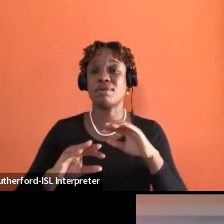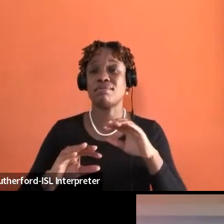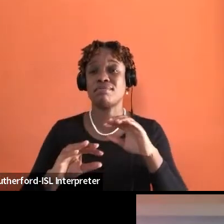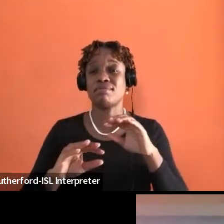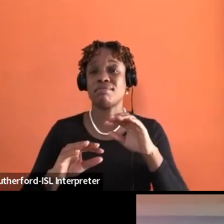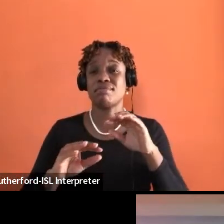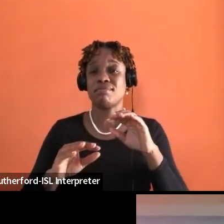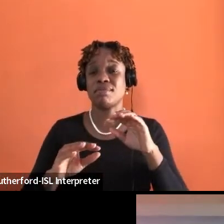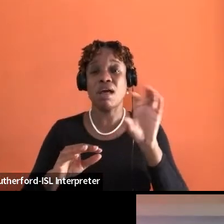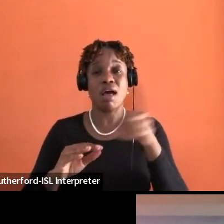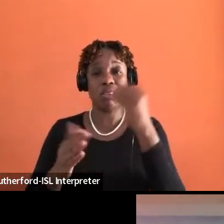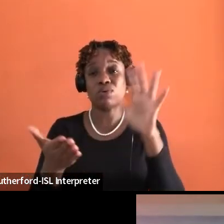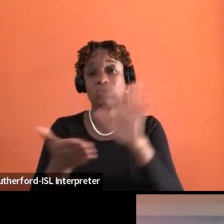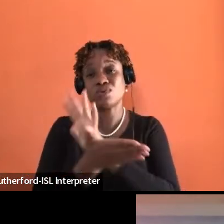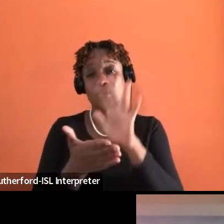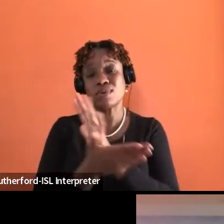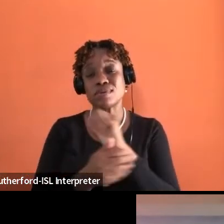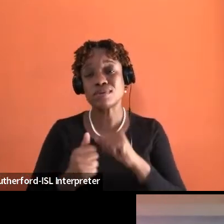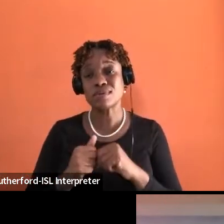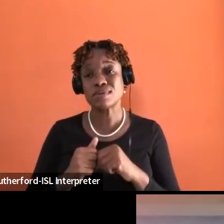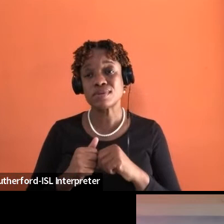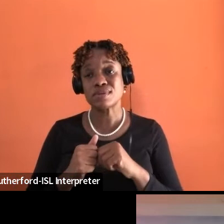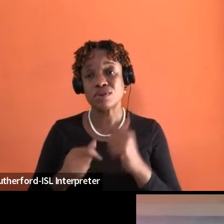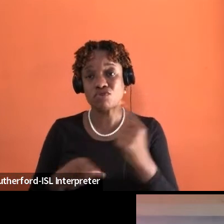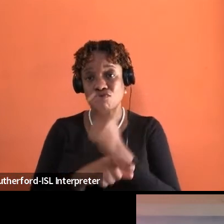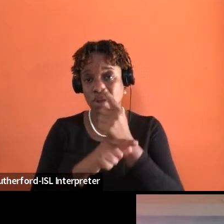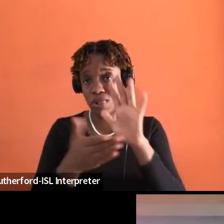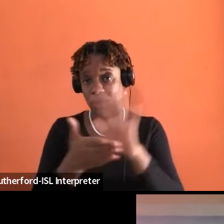to be done. And also for the last